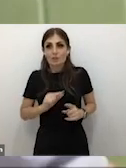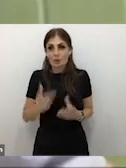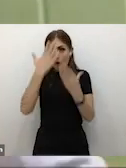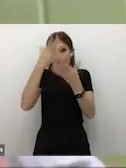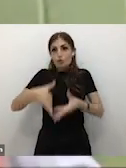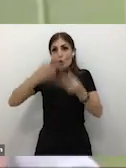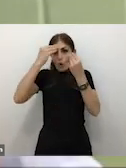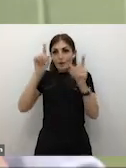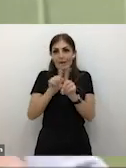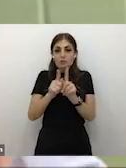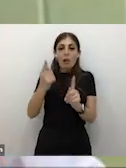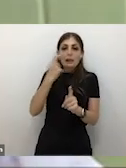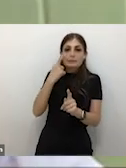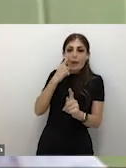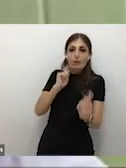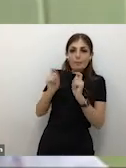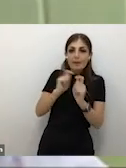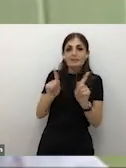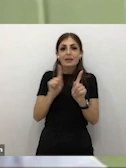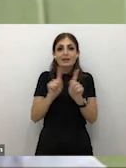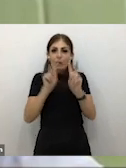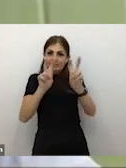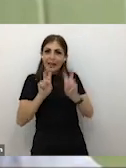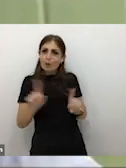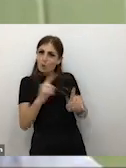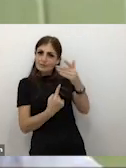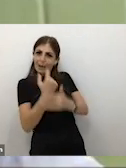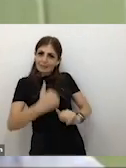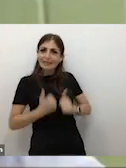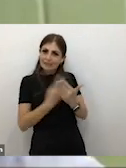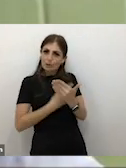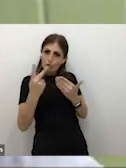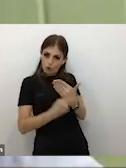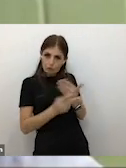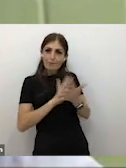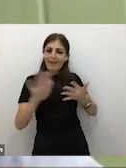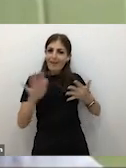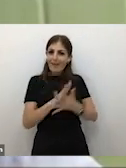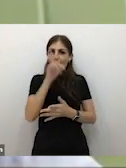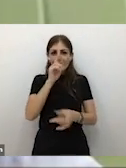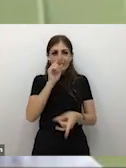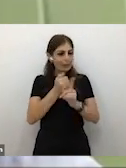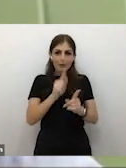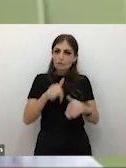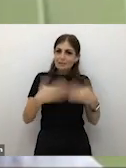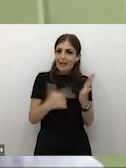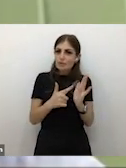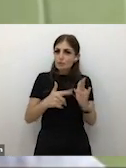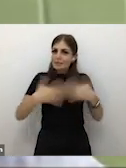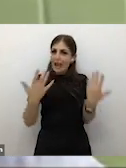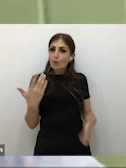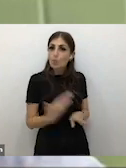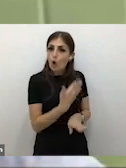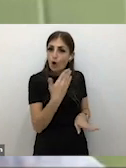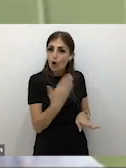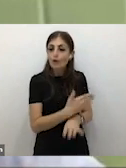for experimenting and evaluating what's happening for you in the program and how that's impacting your day-to-day work. So